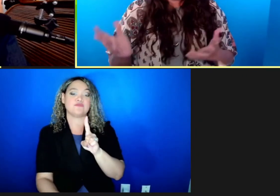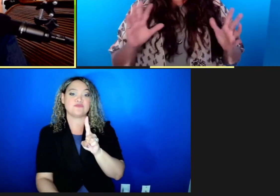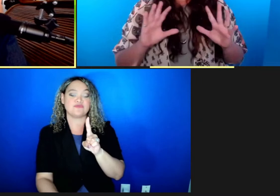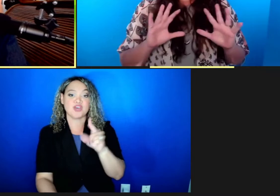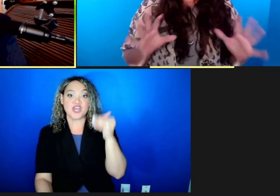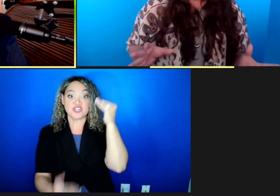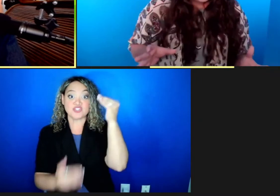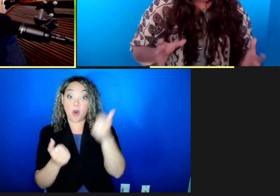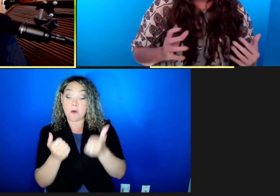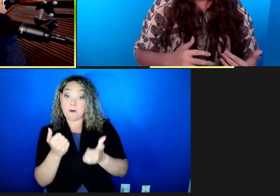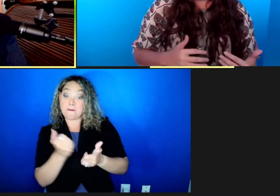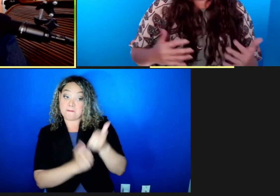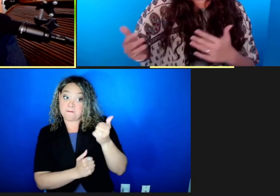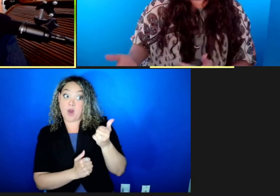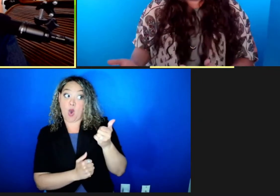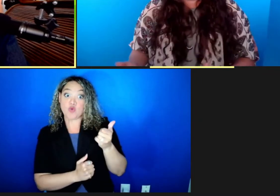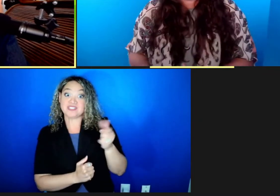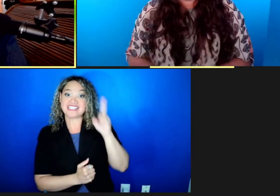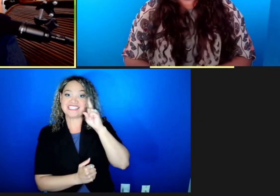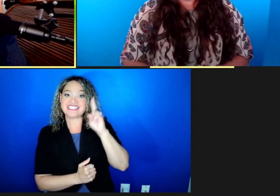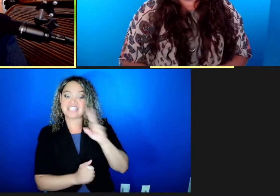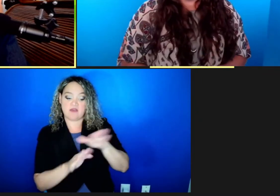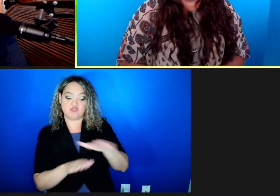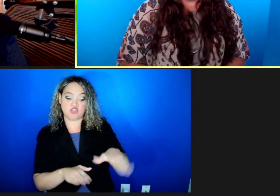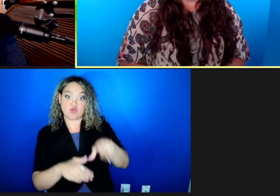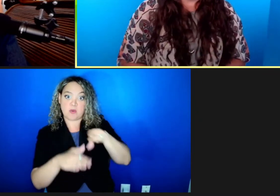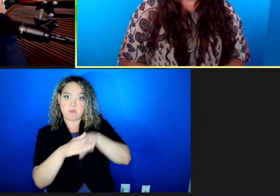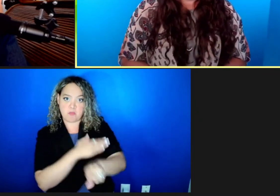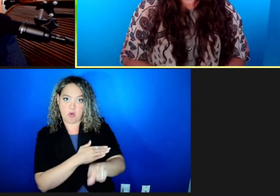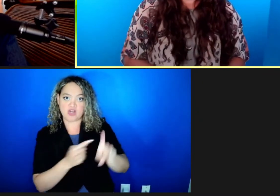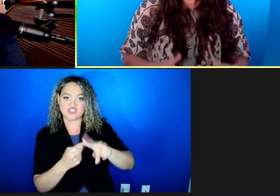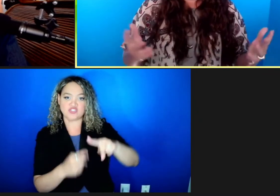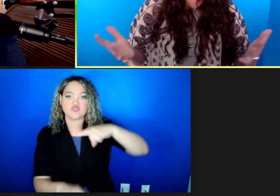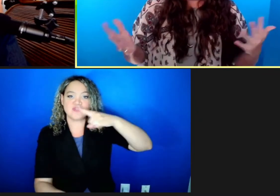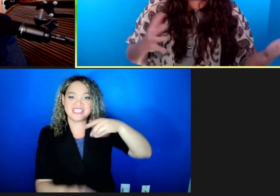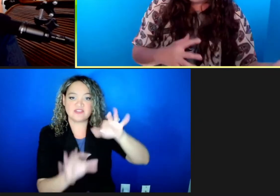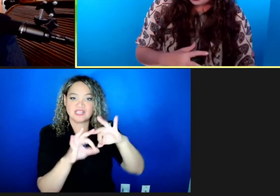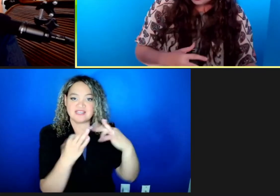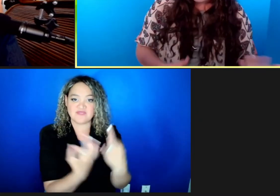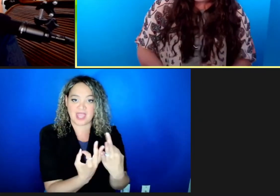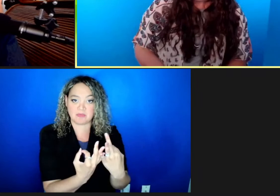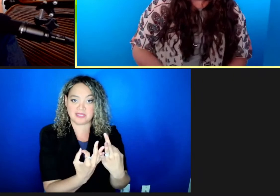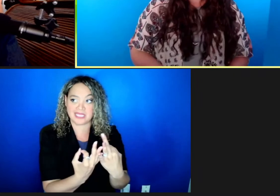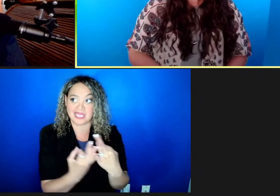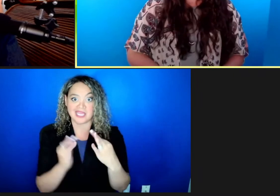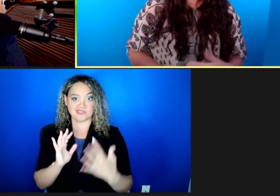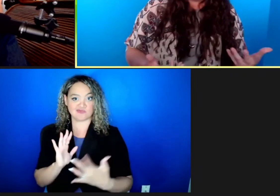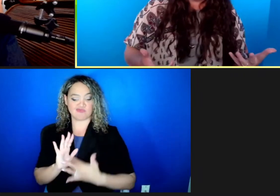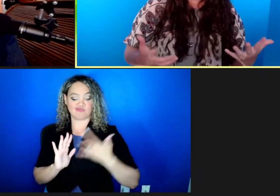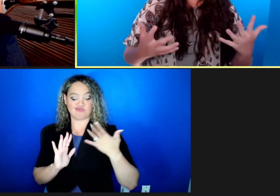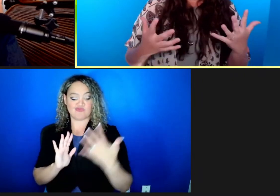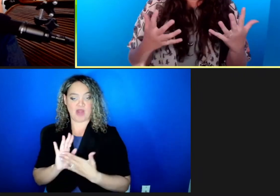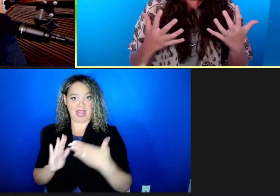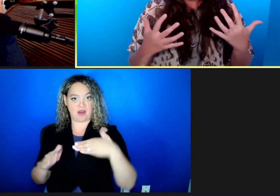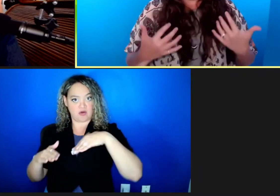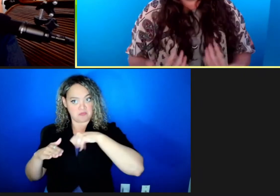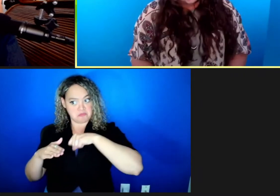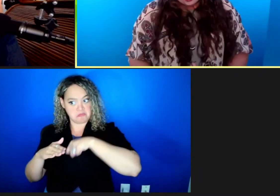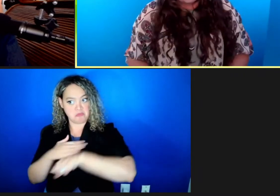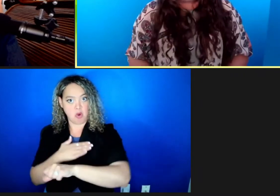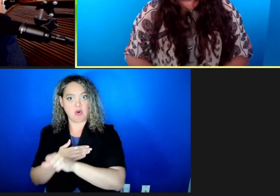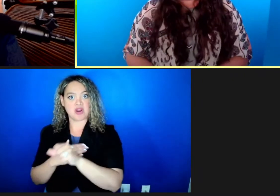It's very rare for deaf children to be born into a deaf family. And so that was another not interesting, but